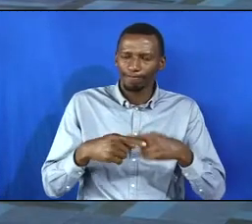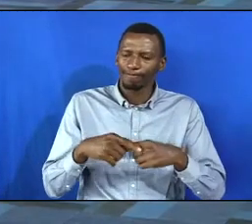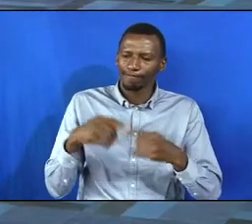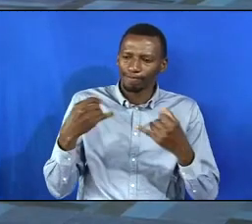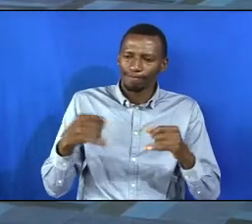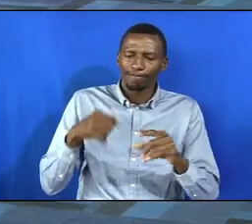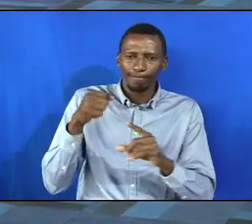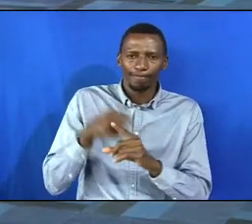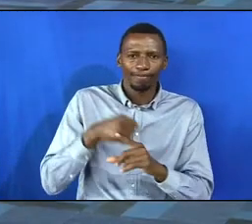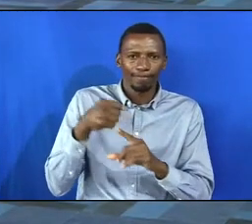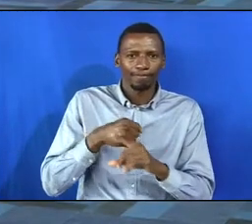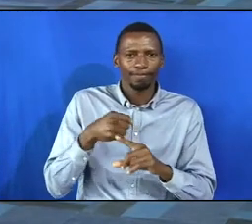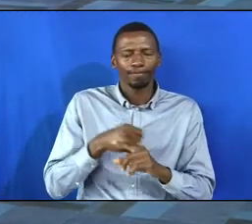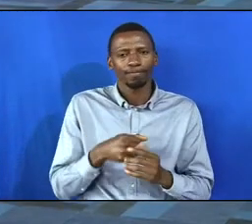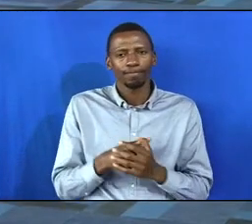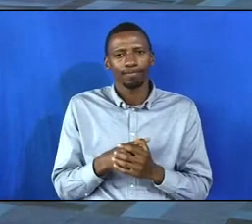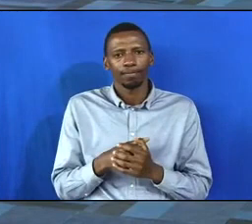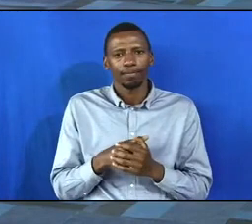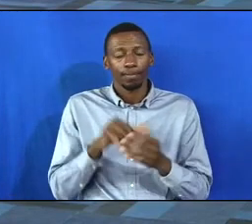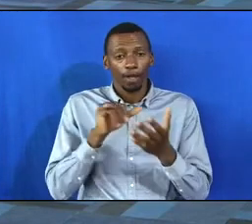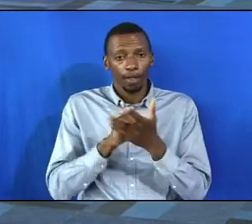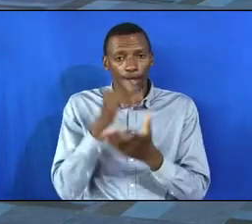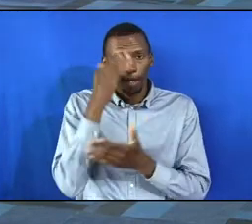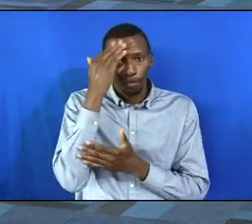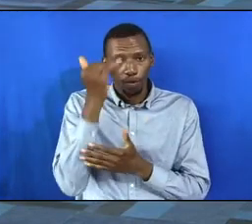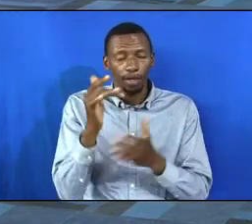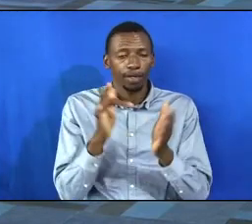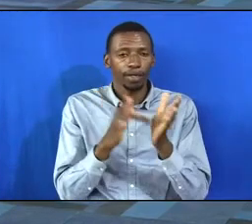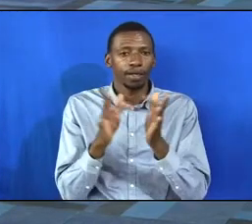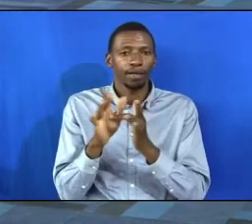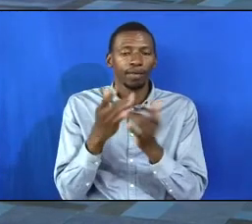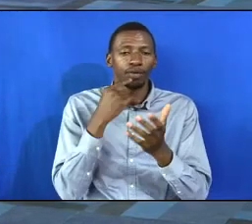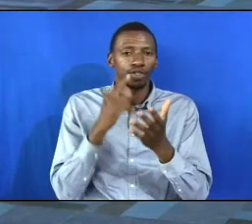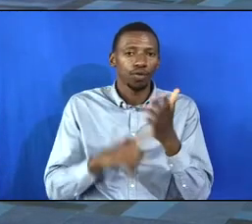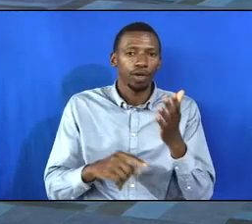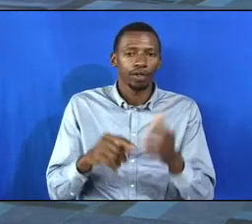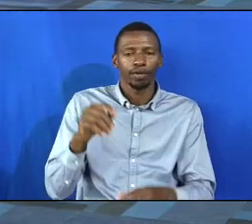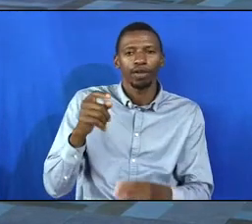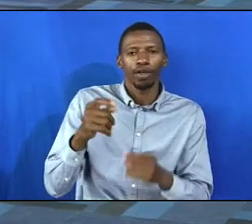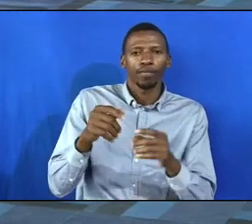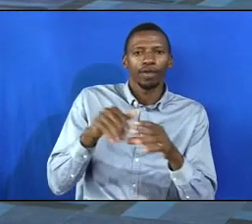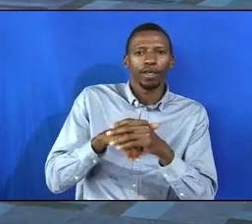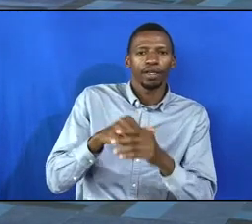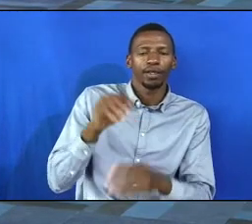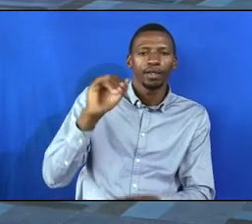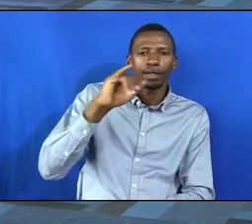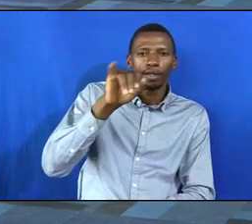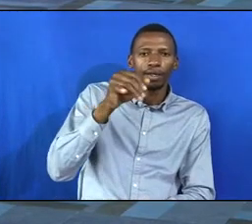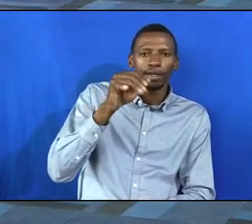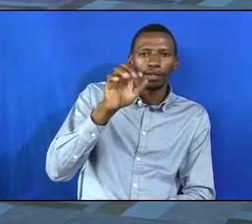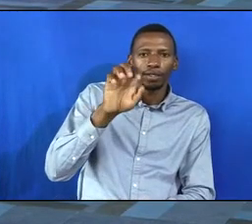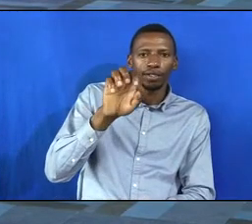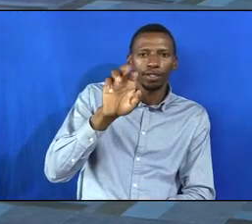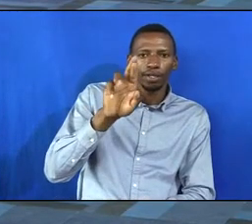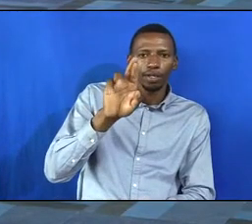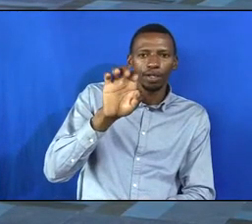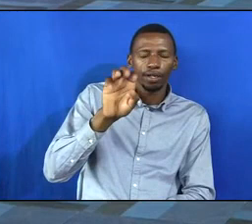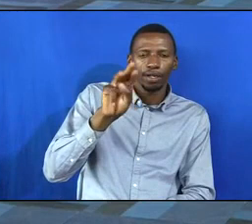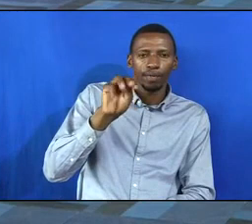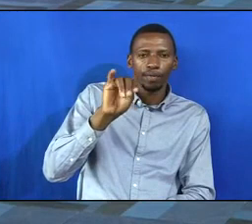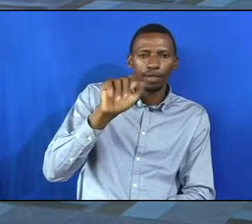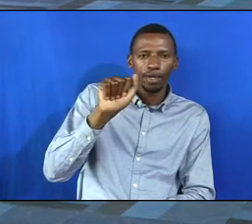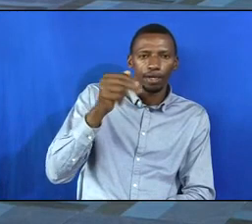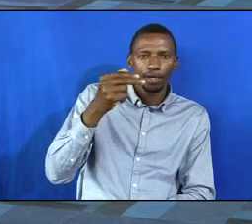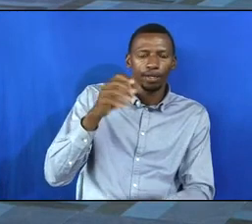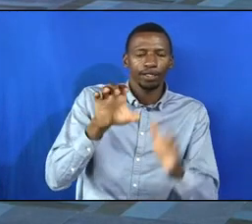No wonder the Bible states in our key text, Jeremiah chapter 29, verses